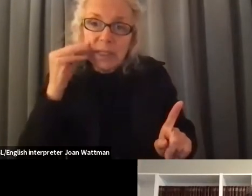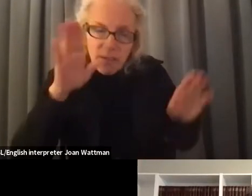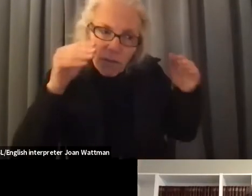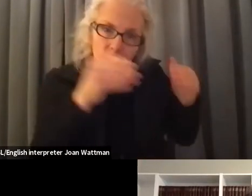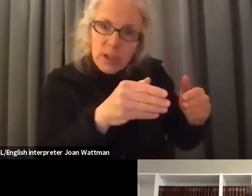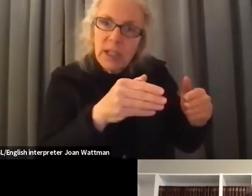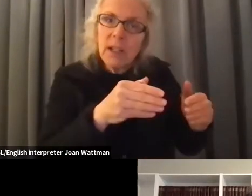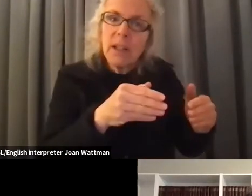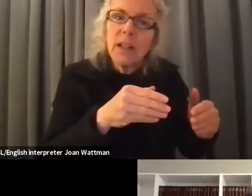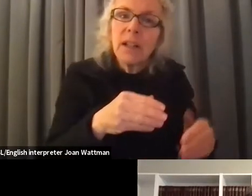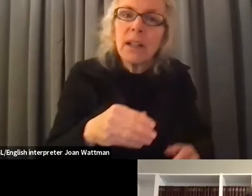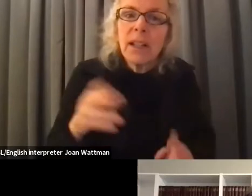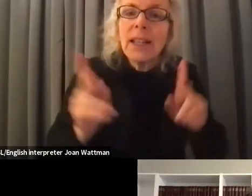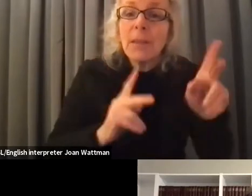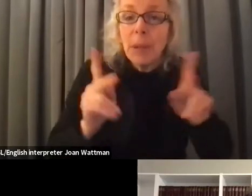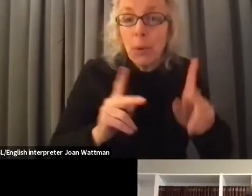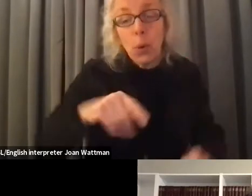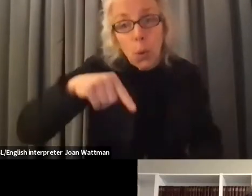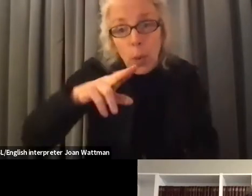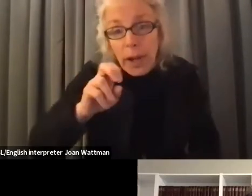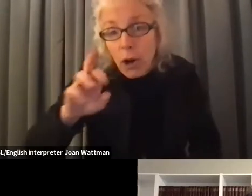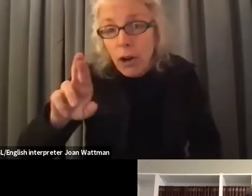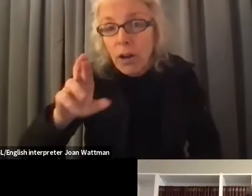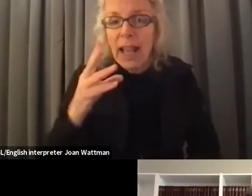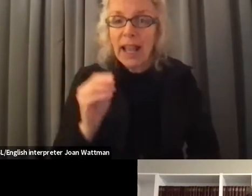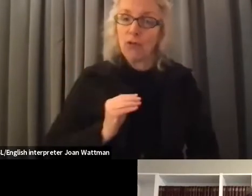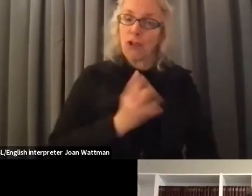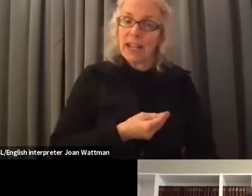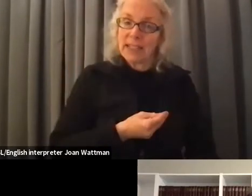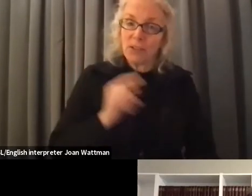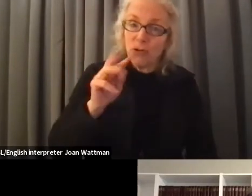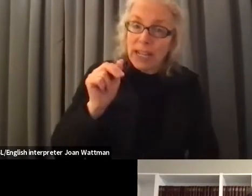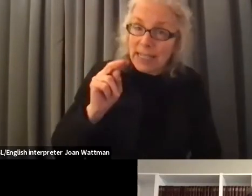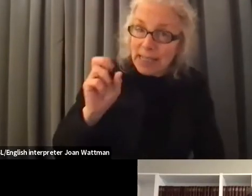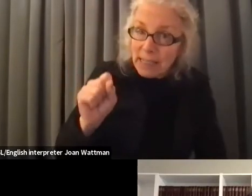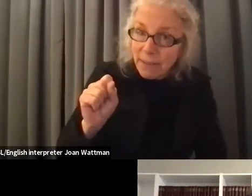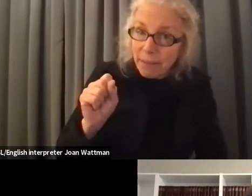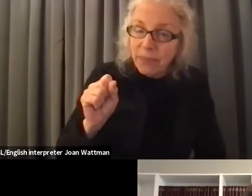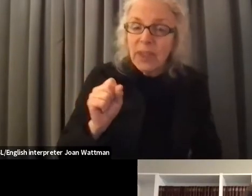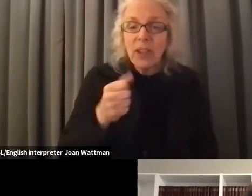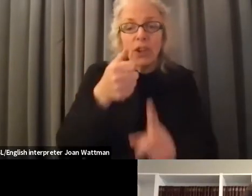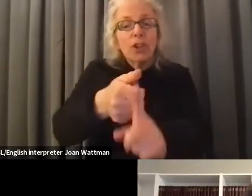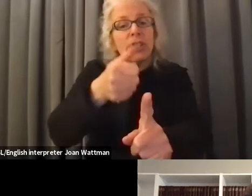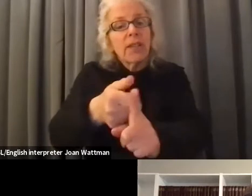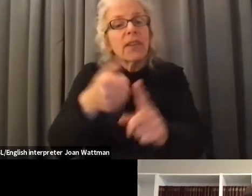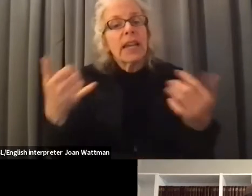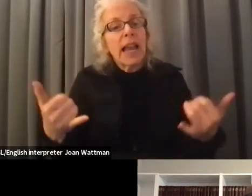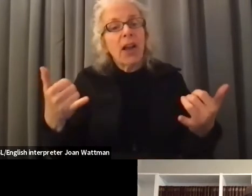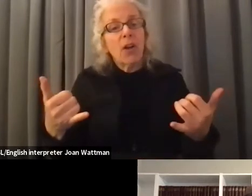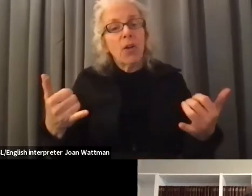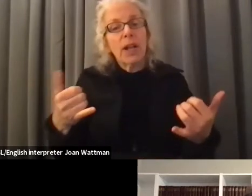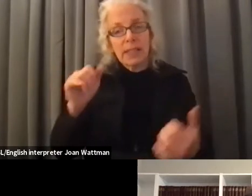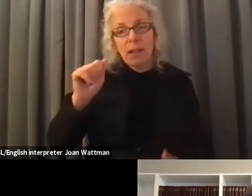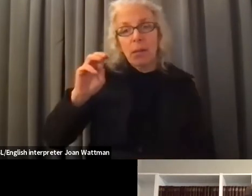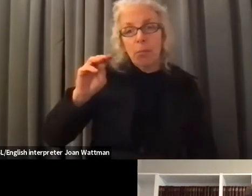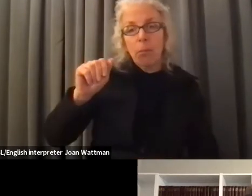of queer and transgender communities. Today, Barbara Ransby is the John D. MacArthur Chair